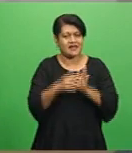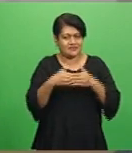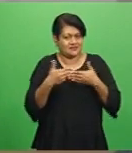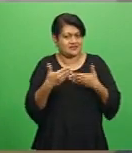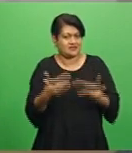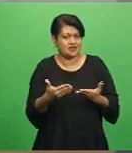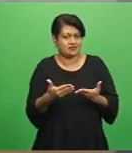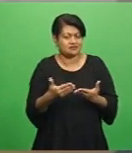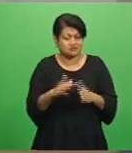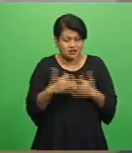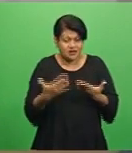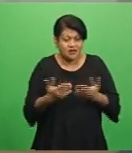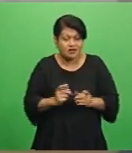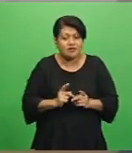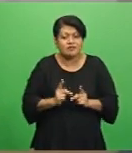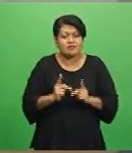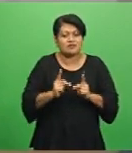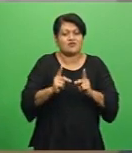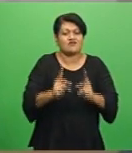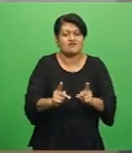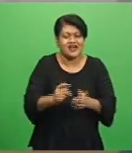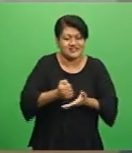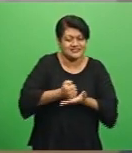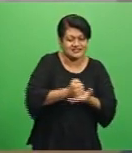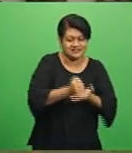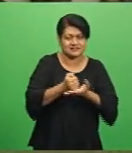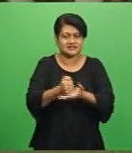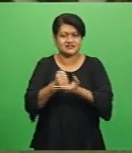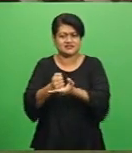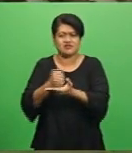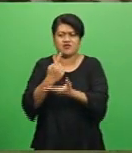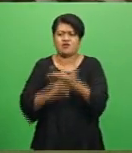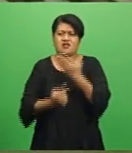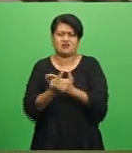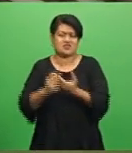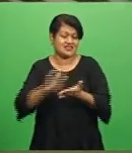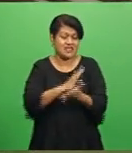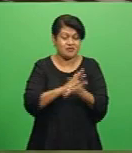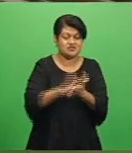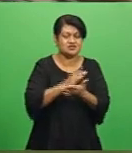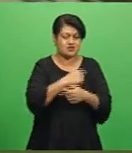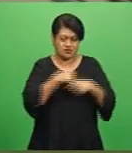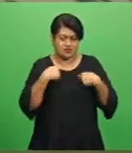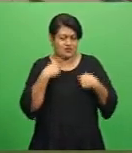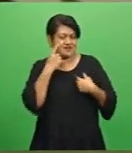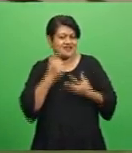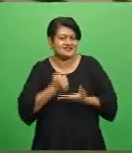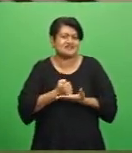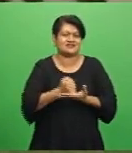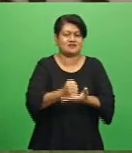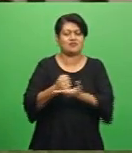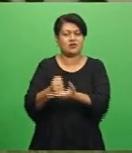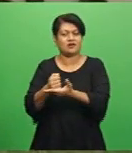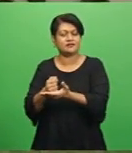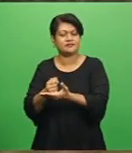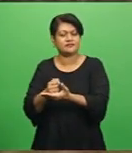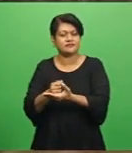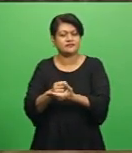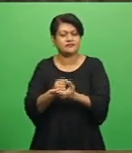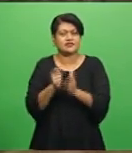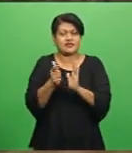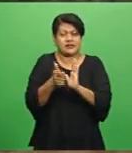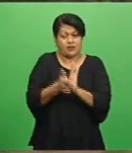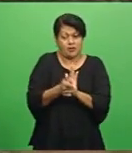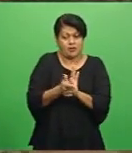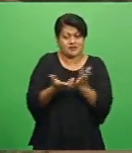providing assistance in respect of the crop damage that's taken place and how we're going to rehabilitate that. And at the moment,